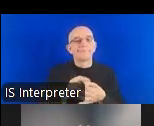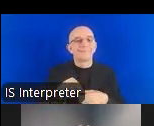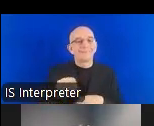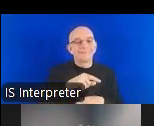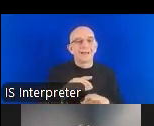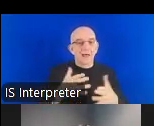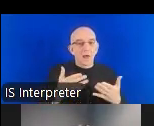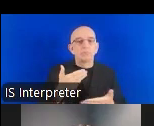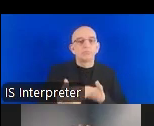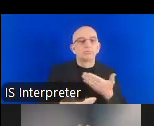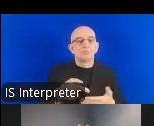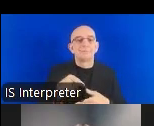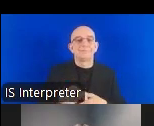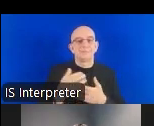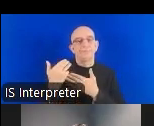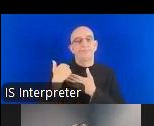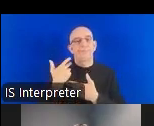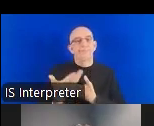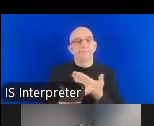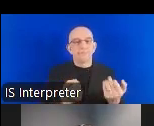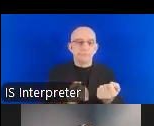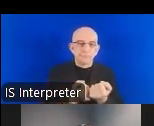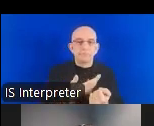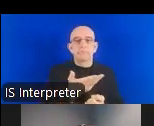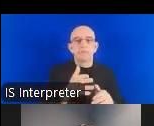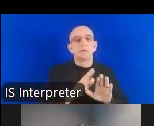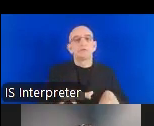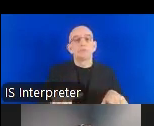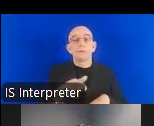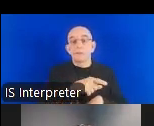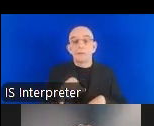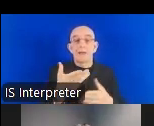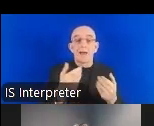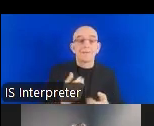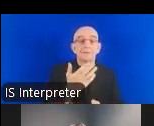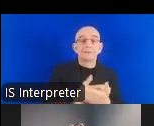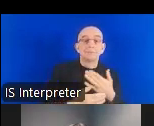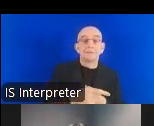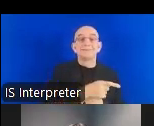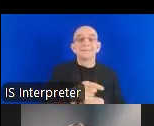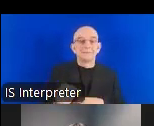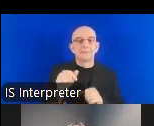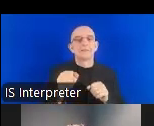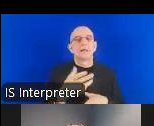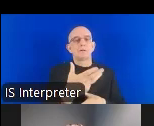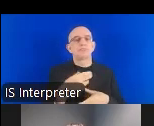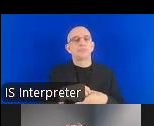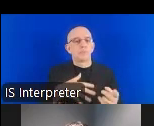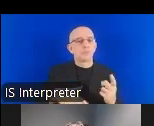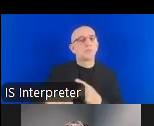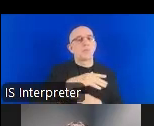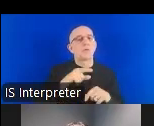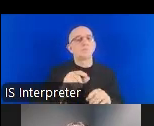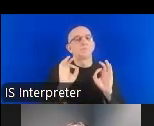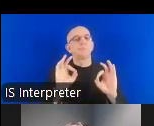here. Thank you. Thanks, Anaïs. I think really important point there is the disaggregation of data, but in addition,